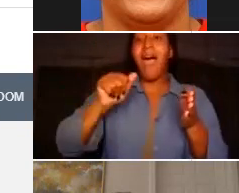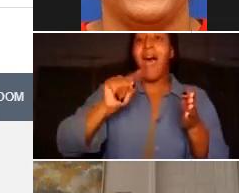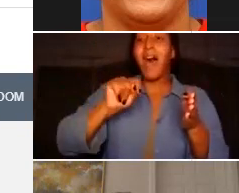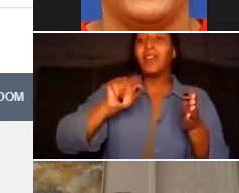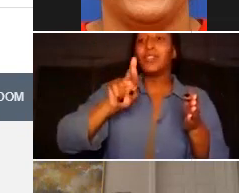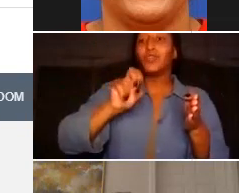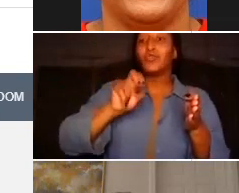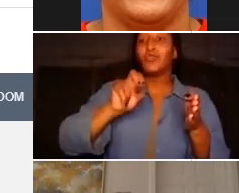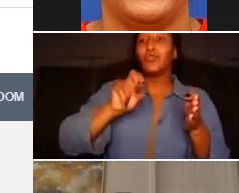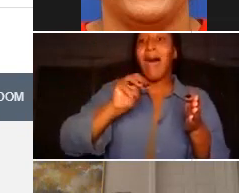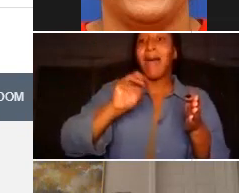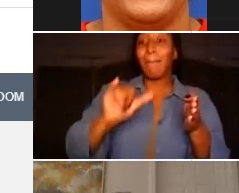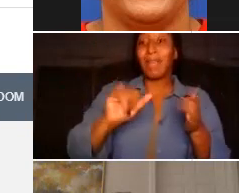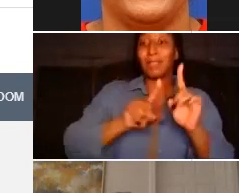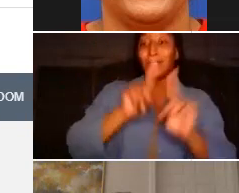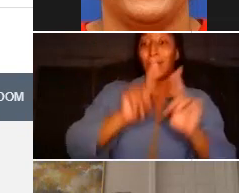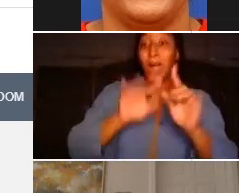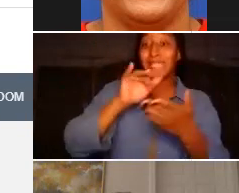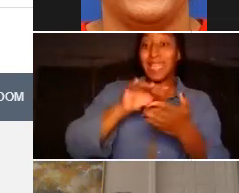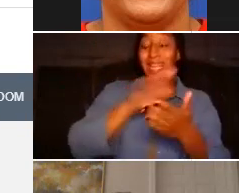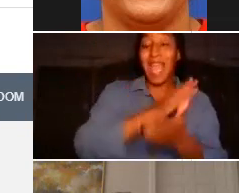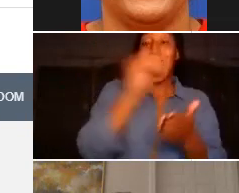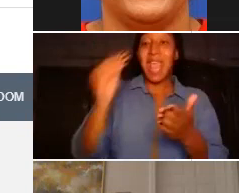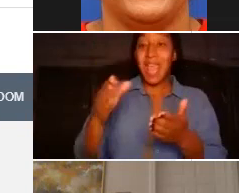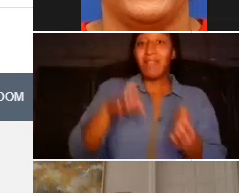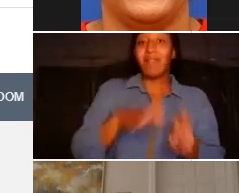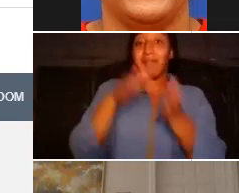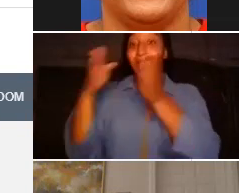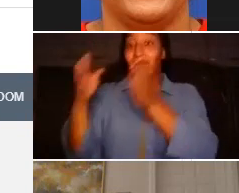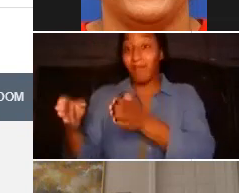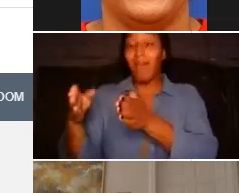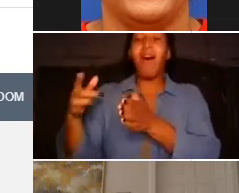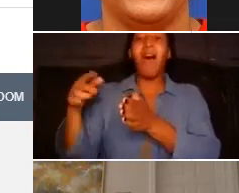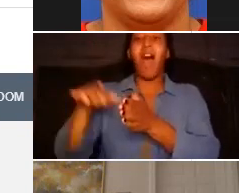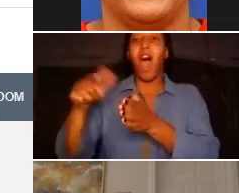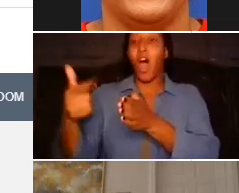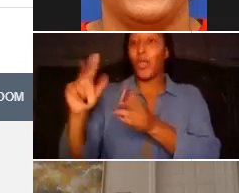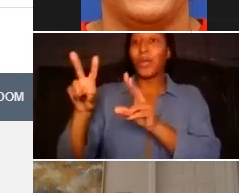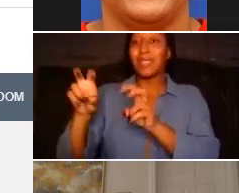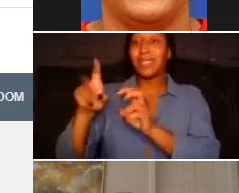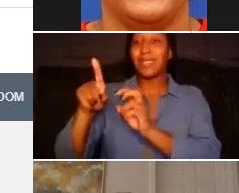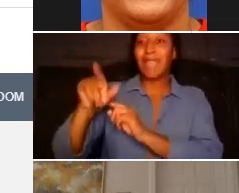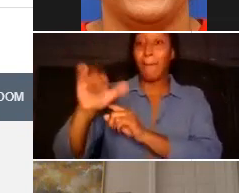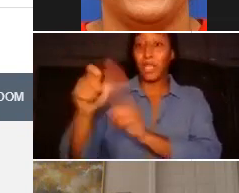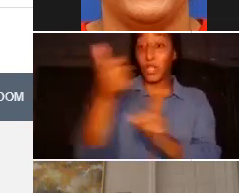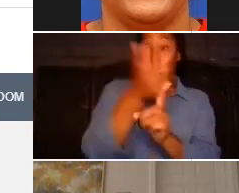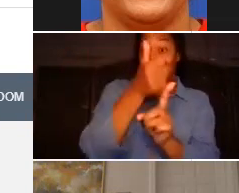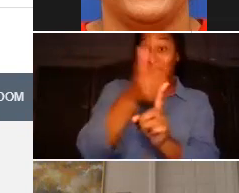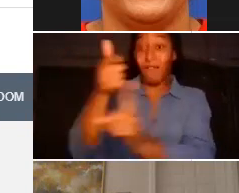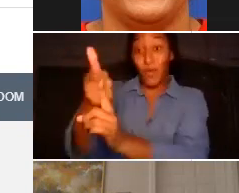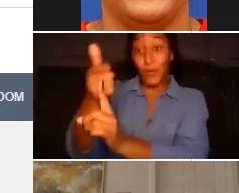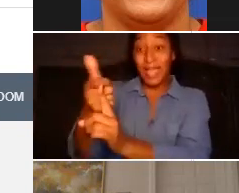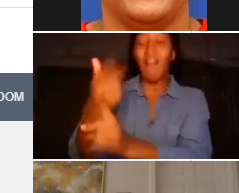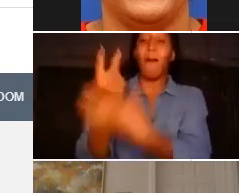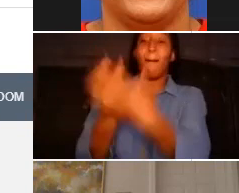have to put up with me doing a lecture. Okay. So if you think back, to